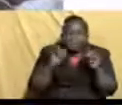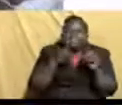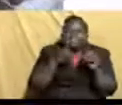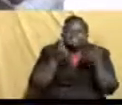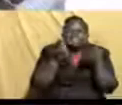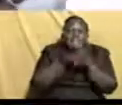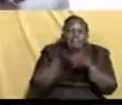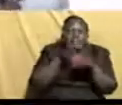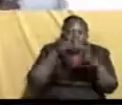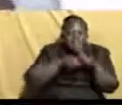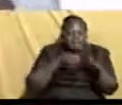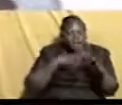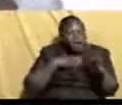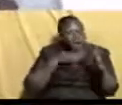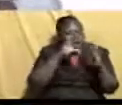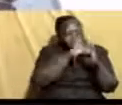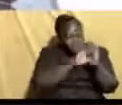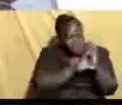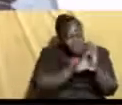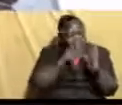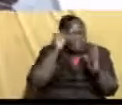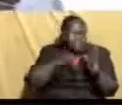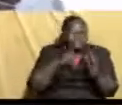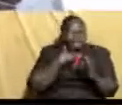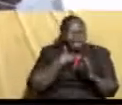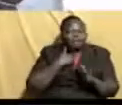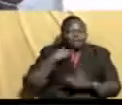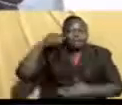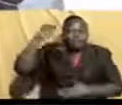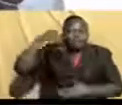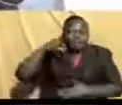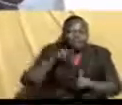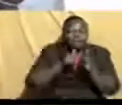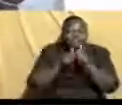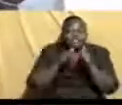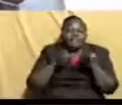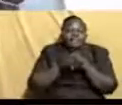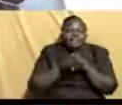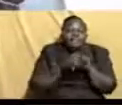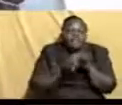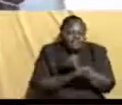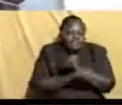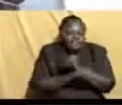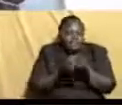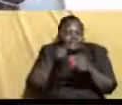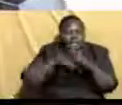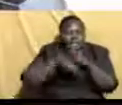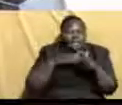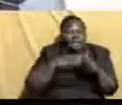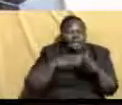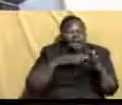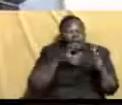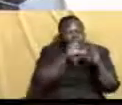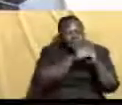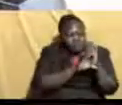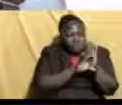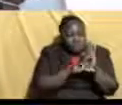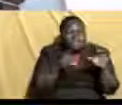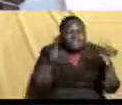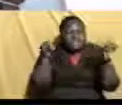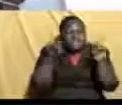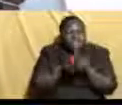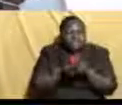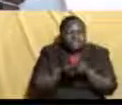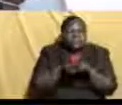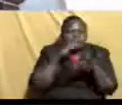in our Constitution, that there is an implied quorum that was dictated by the Constitution. However, that kind of implied